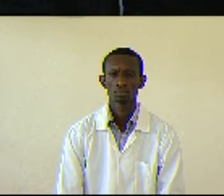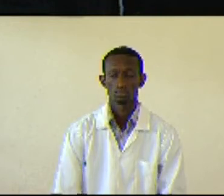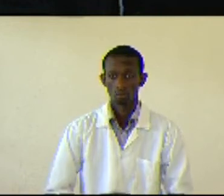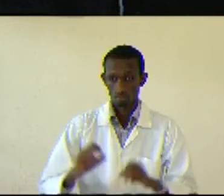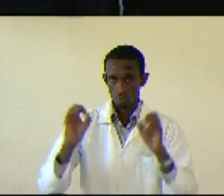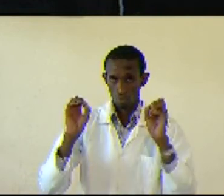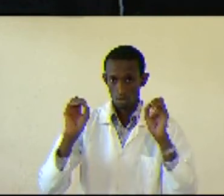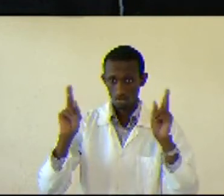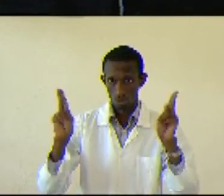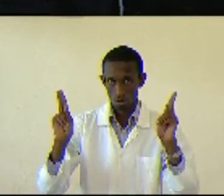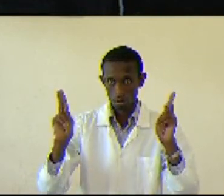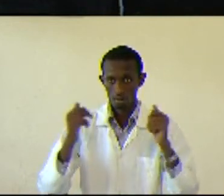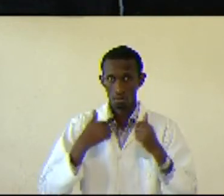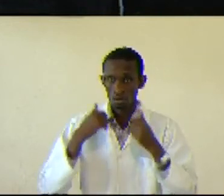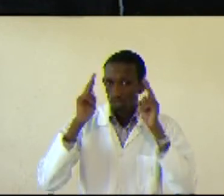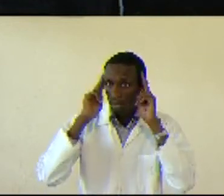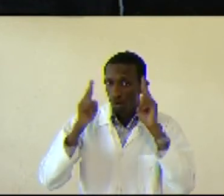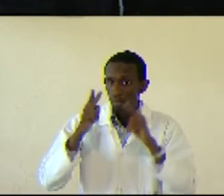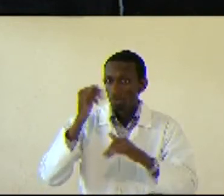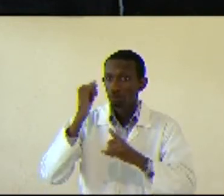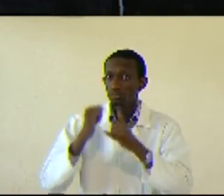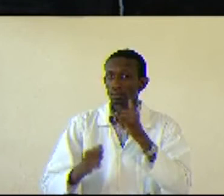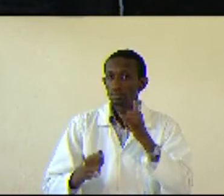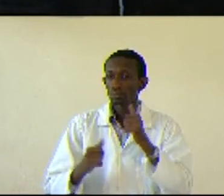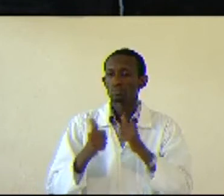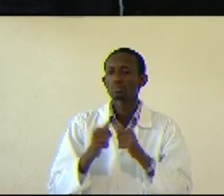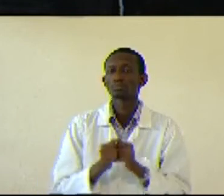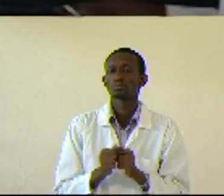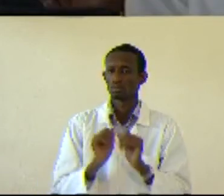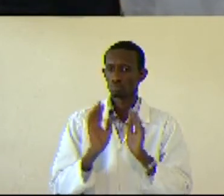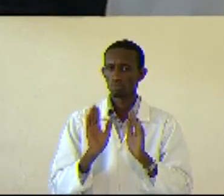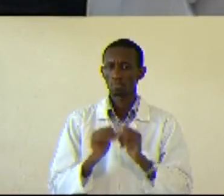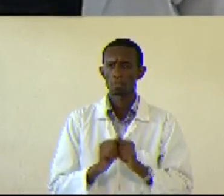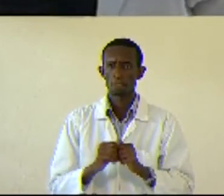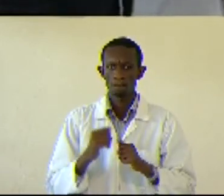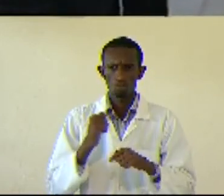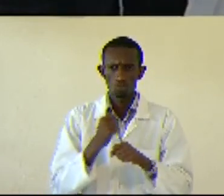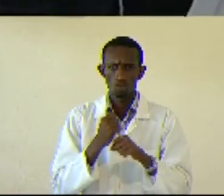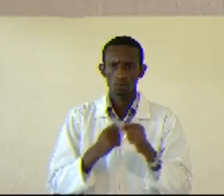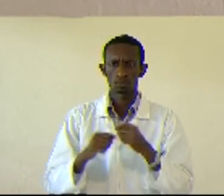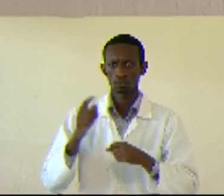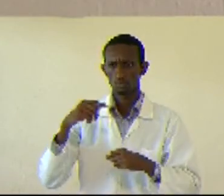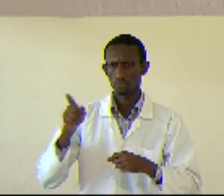Okay, hope you are done. Let us make the answers on chalkboard.